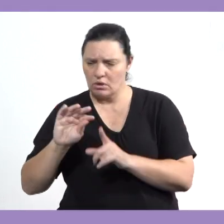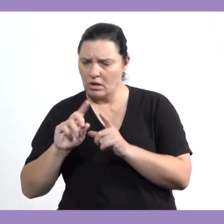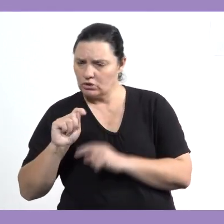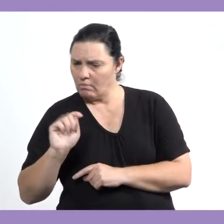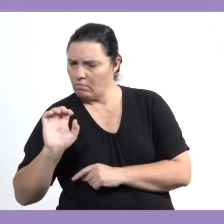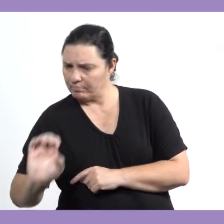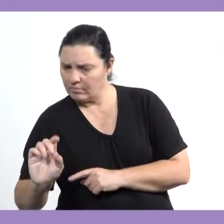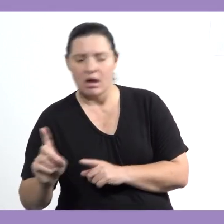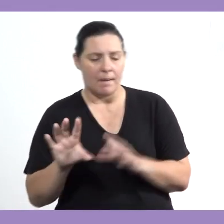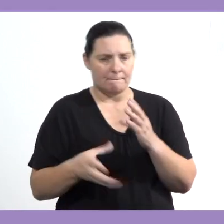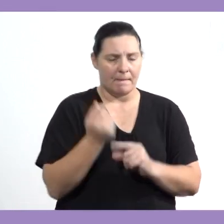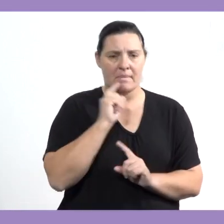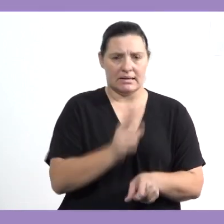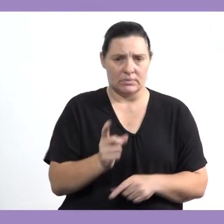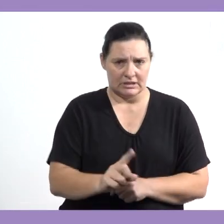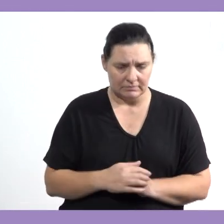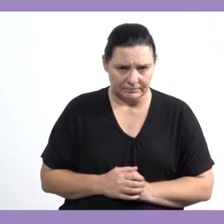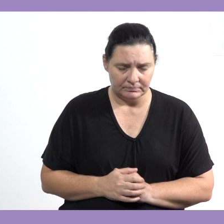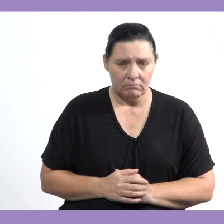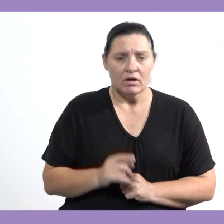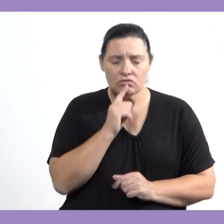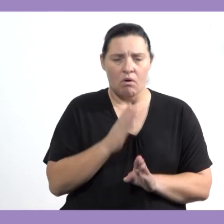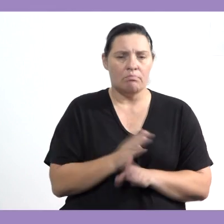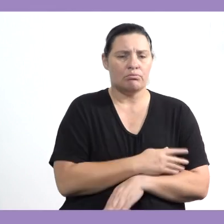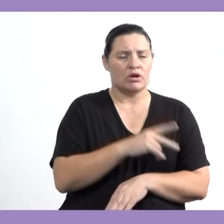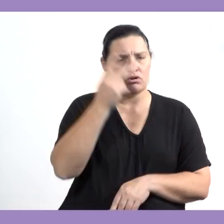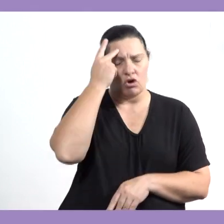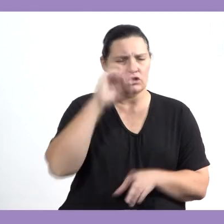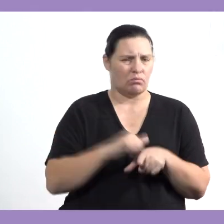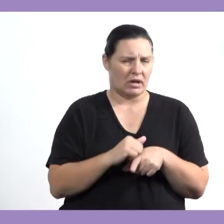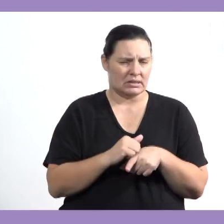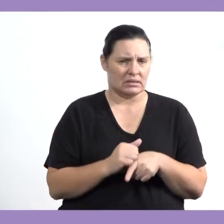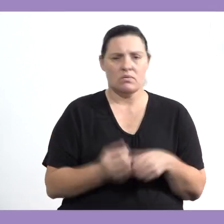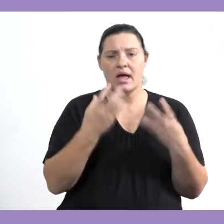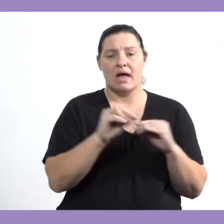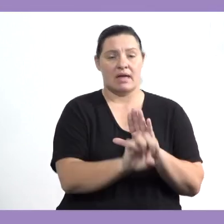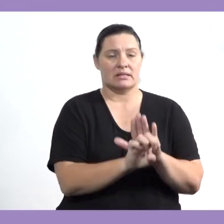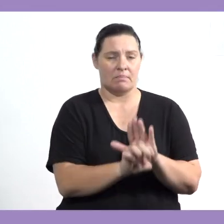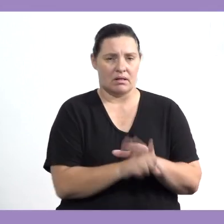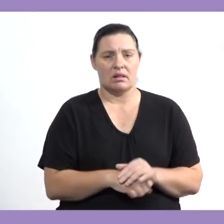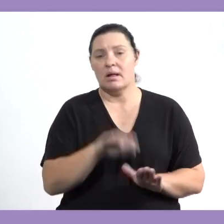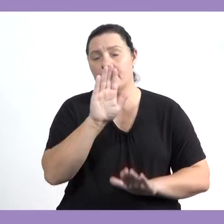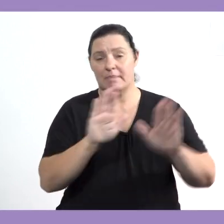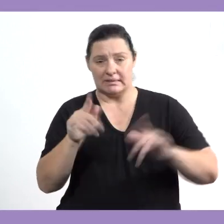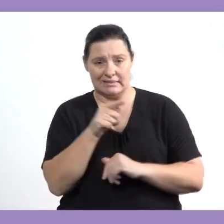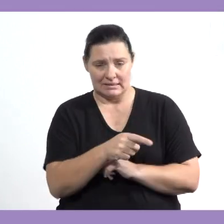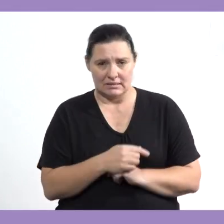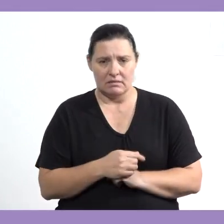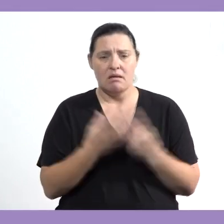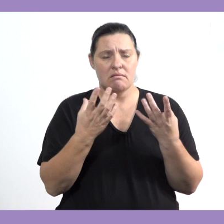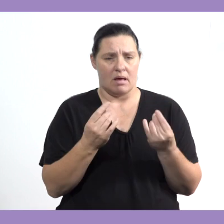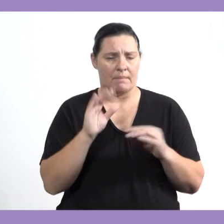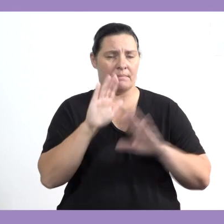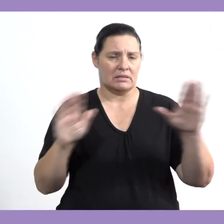pattern. Let's look at some practice for our pre-knowledge. So we have there as an example a pattern, and